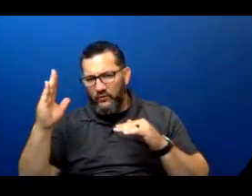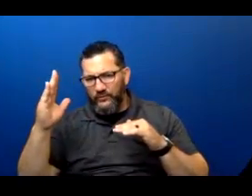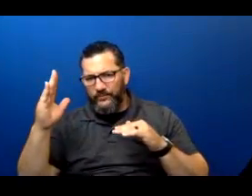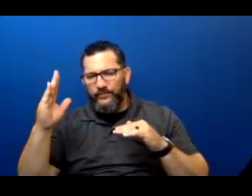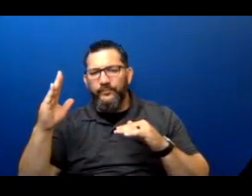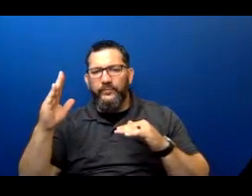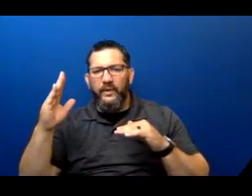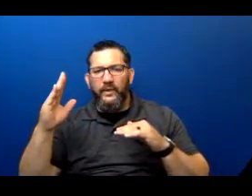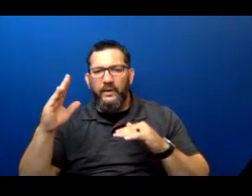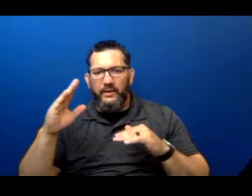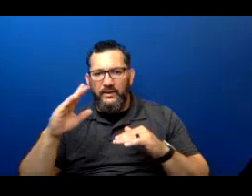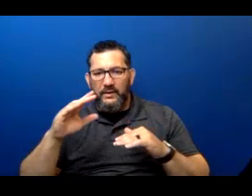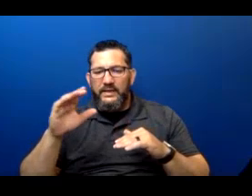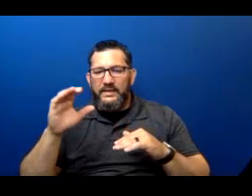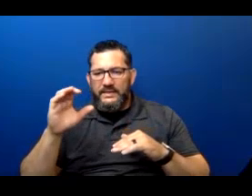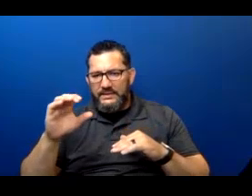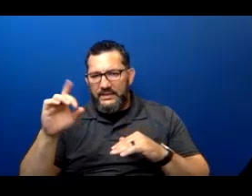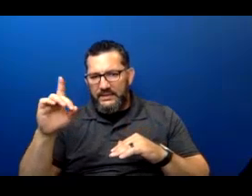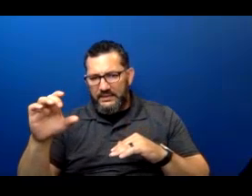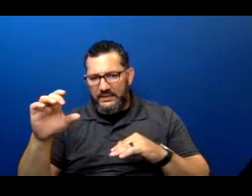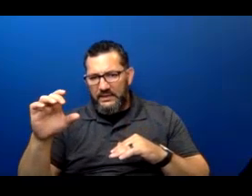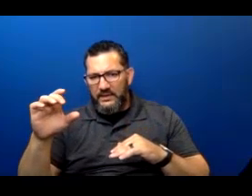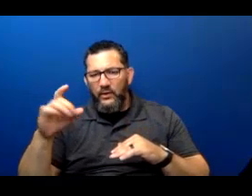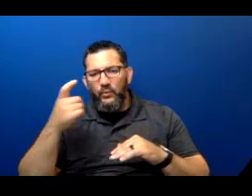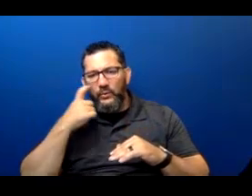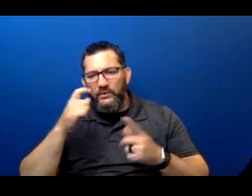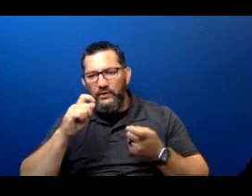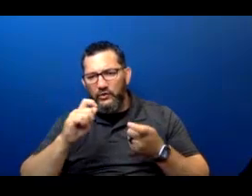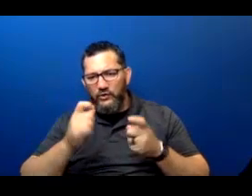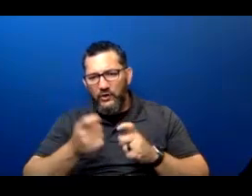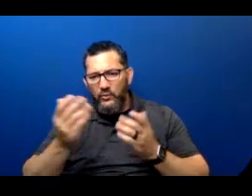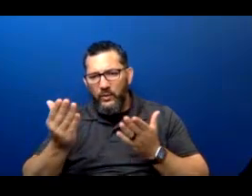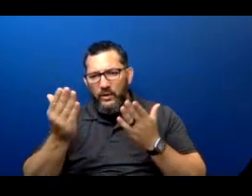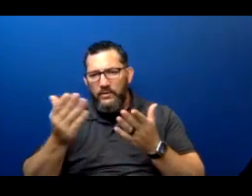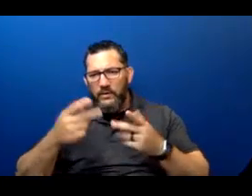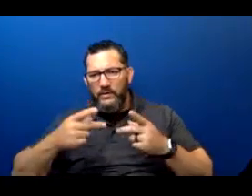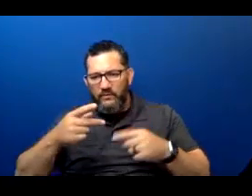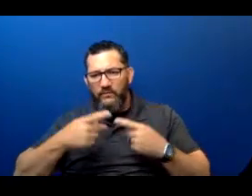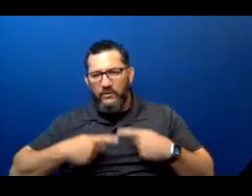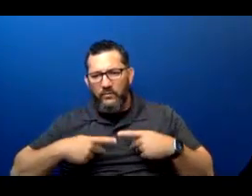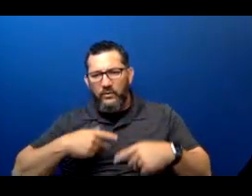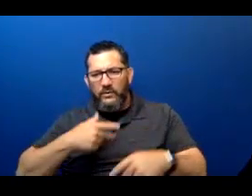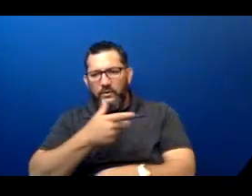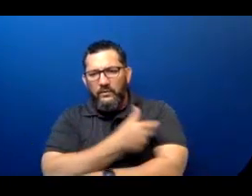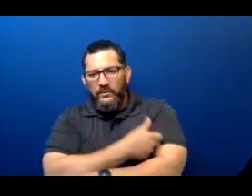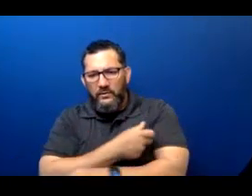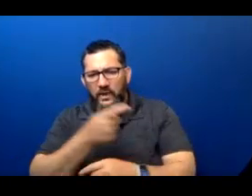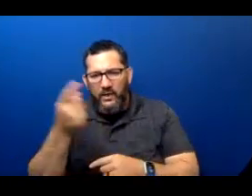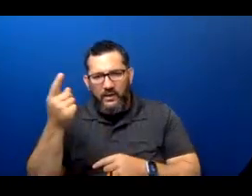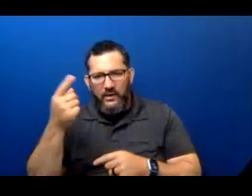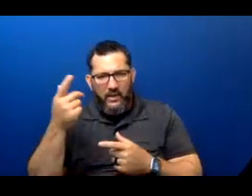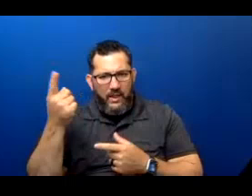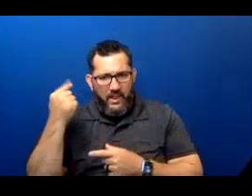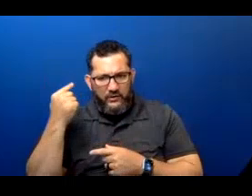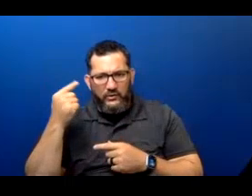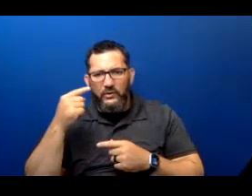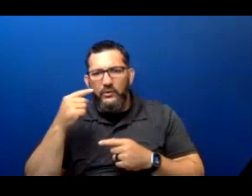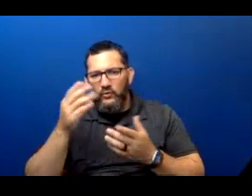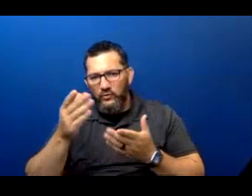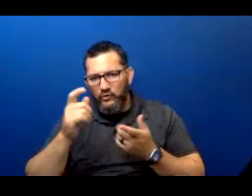And actually, the CDC changed the recommendation of the pneumococcal vaccine last year. So, and then